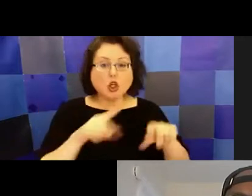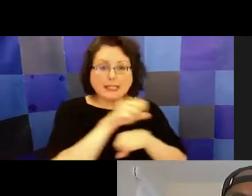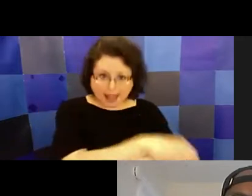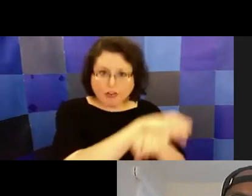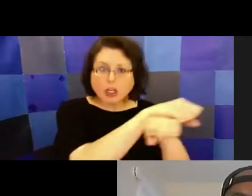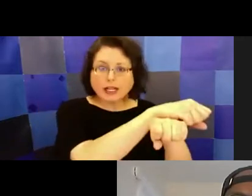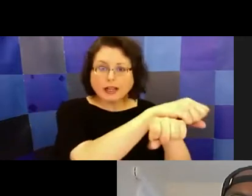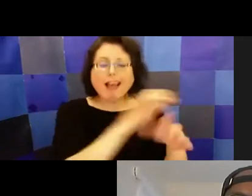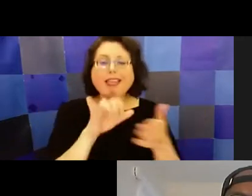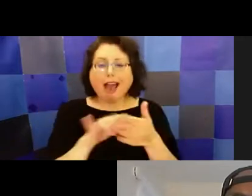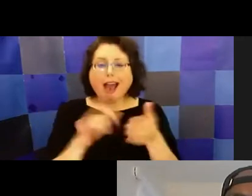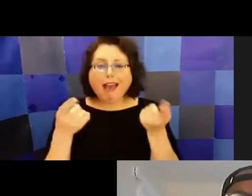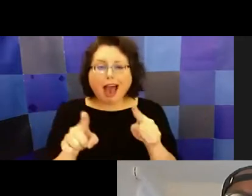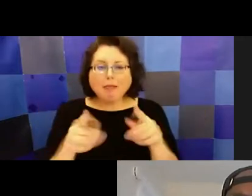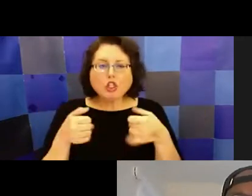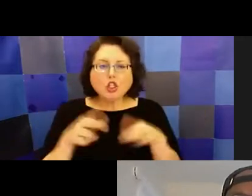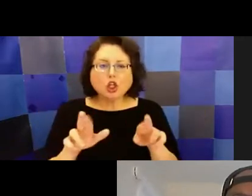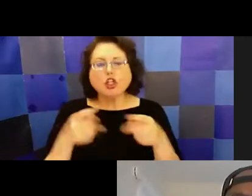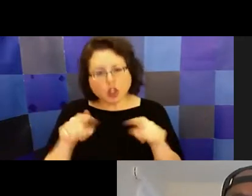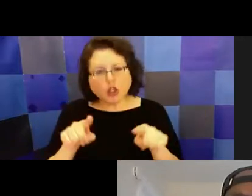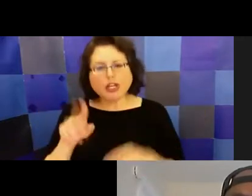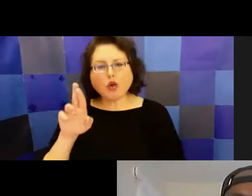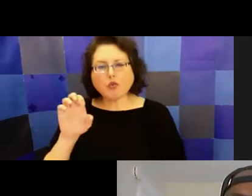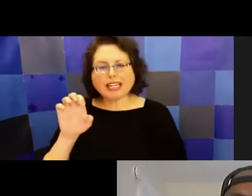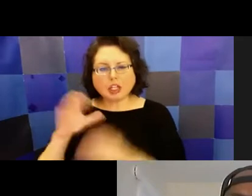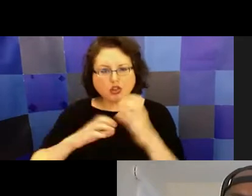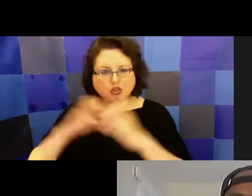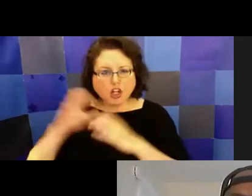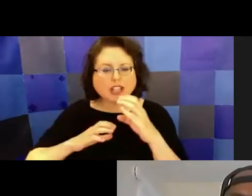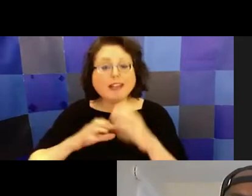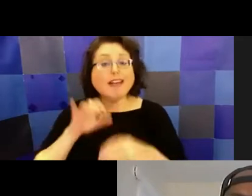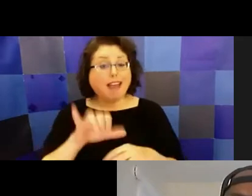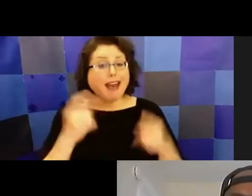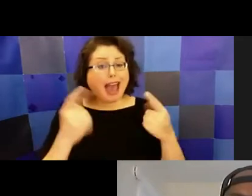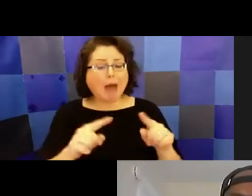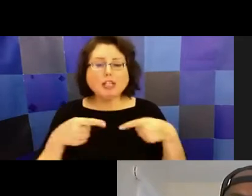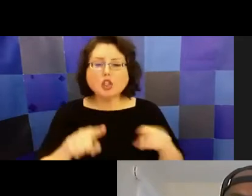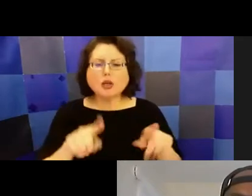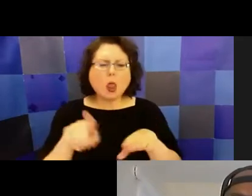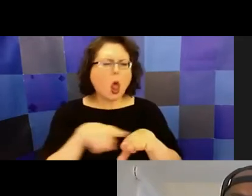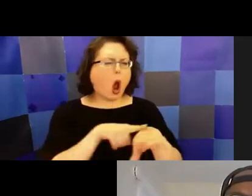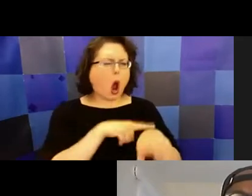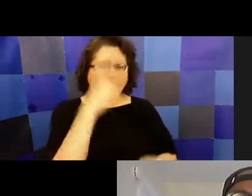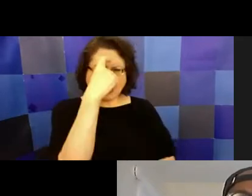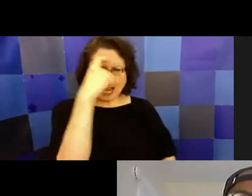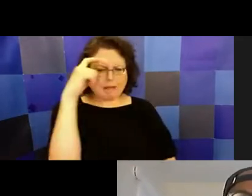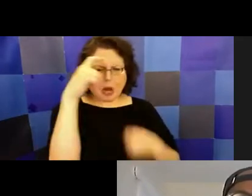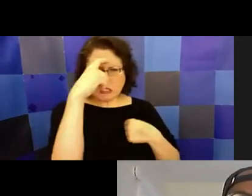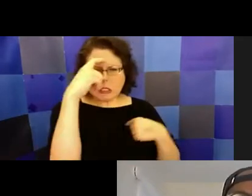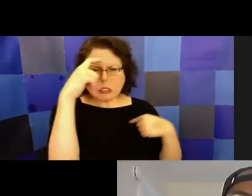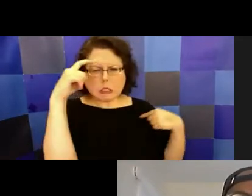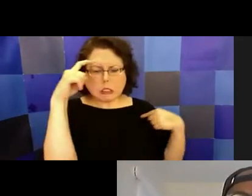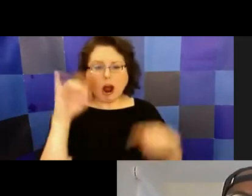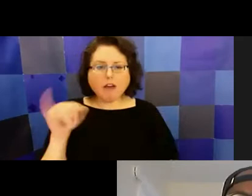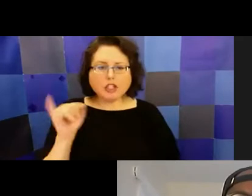during Reconstruction. It was the case during the long nightmare of Jim Crow.